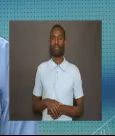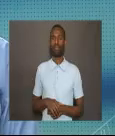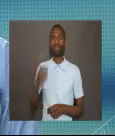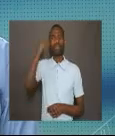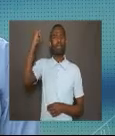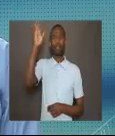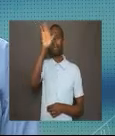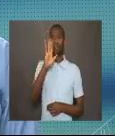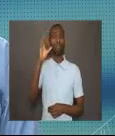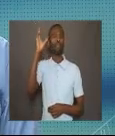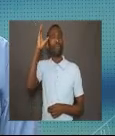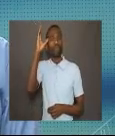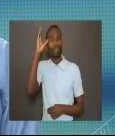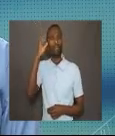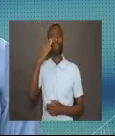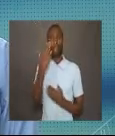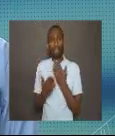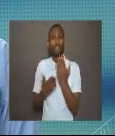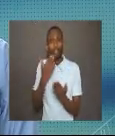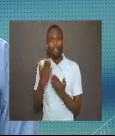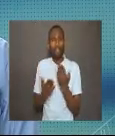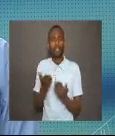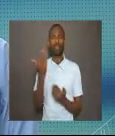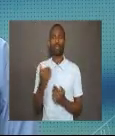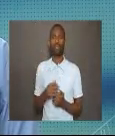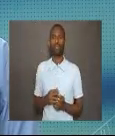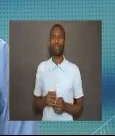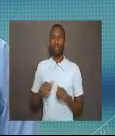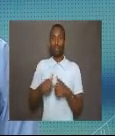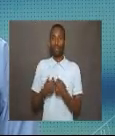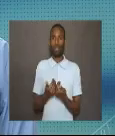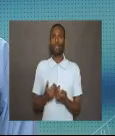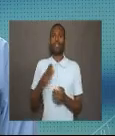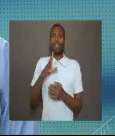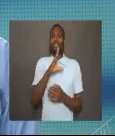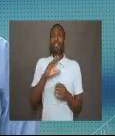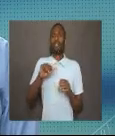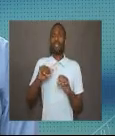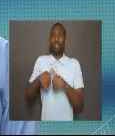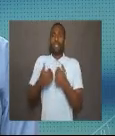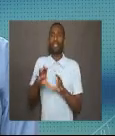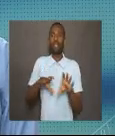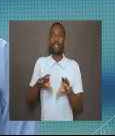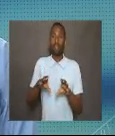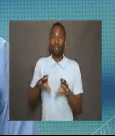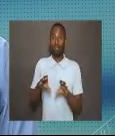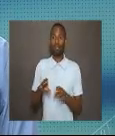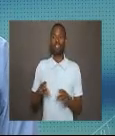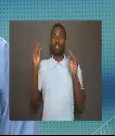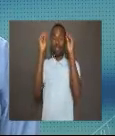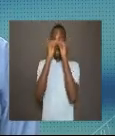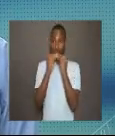ideal gas and how it is used to make calculations related to